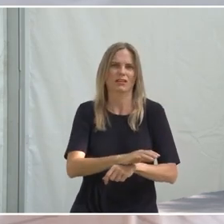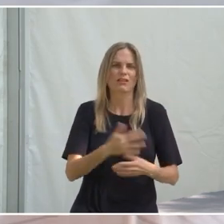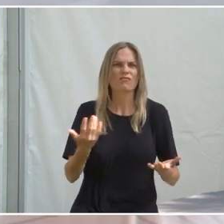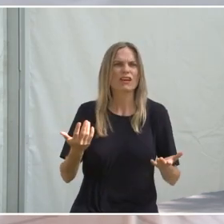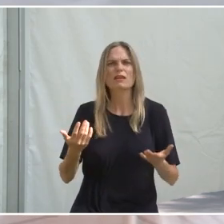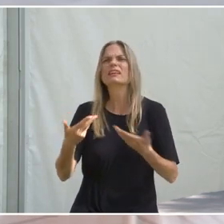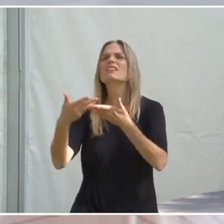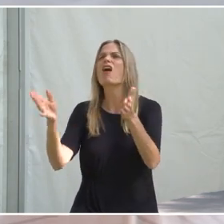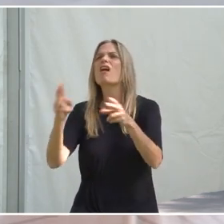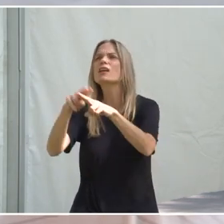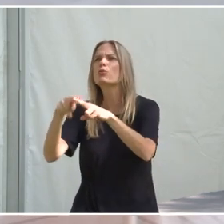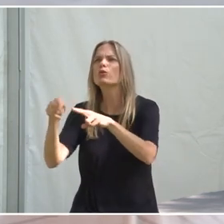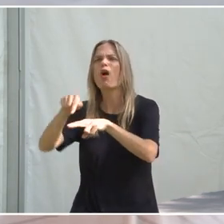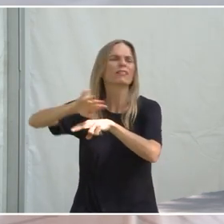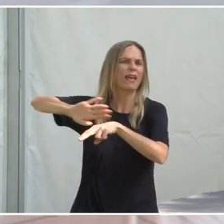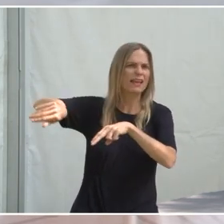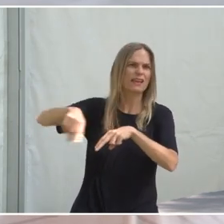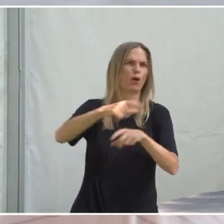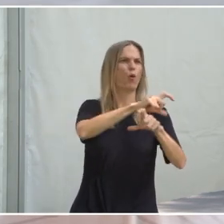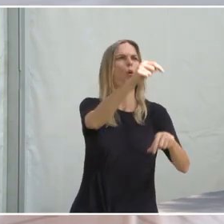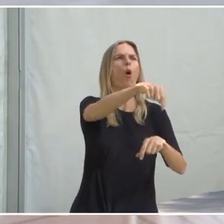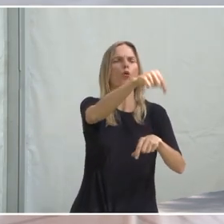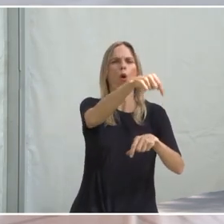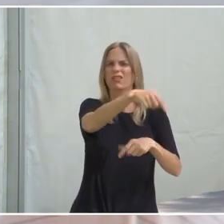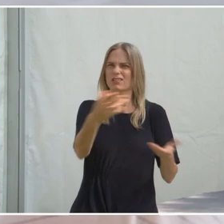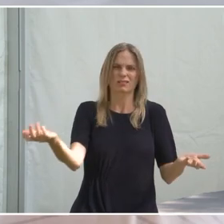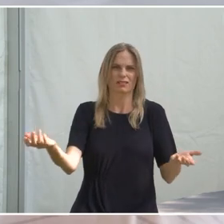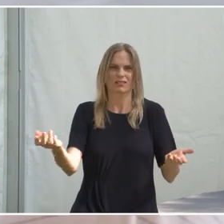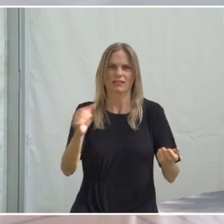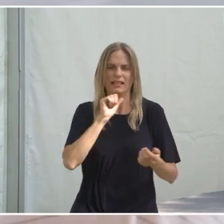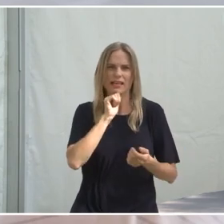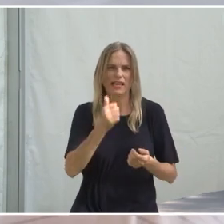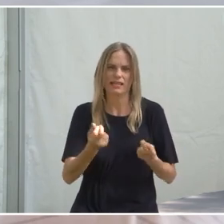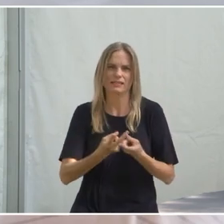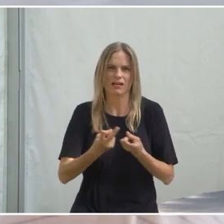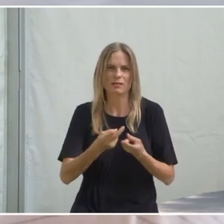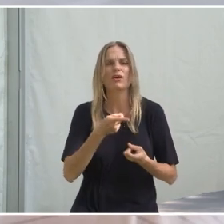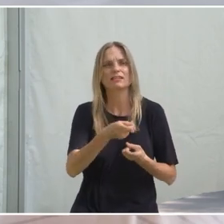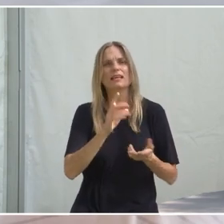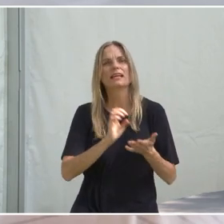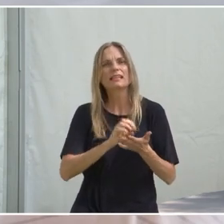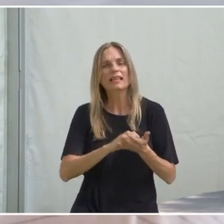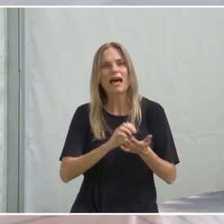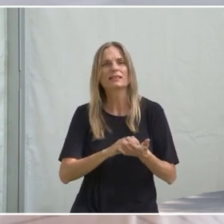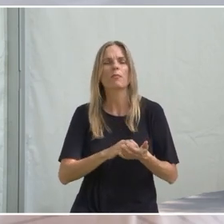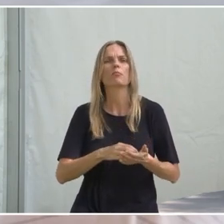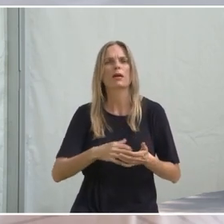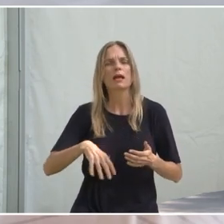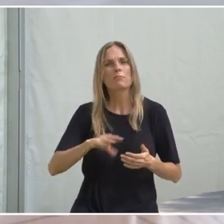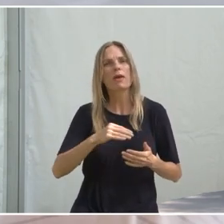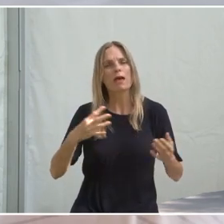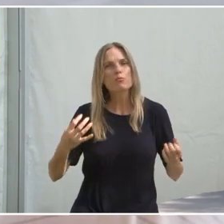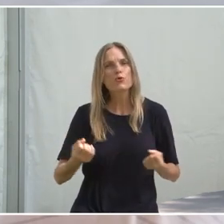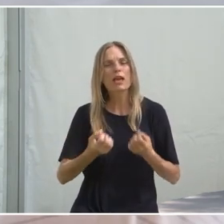or narrative spaces, then we're just trying to fix what we keep on breaking